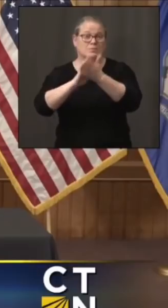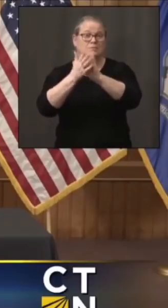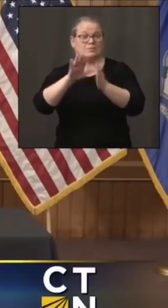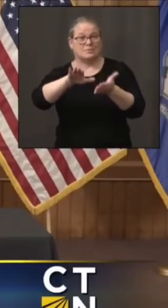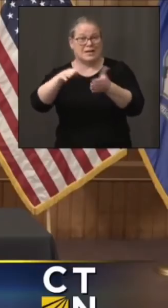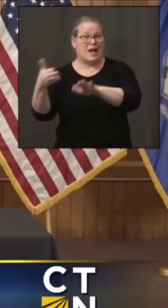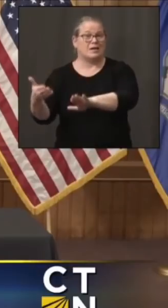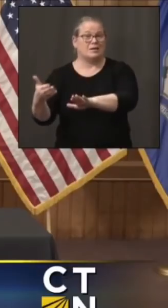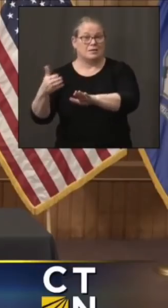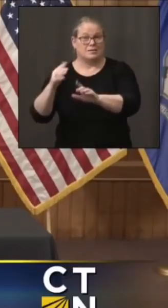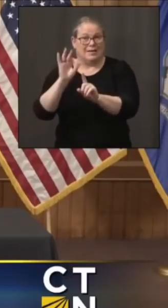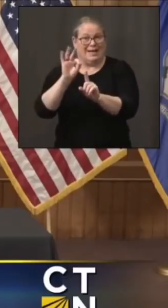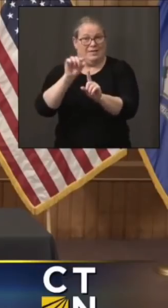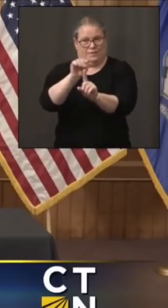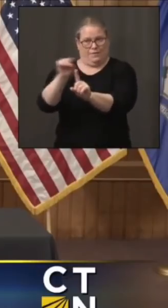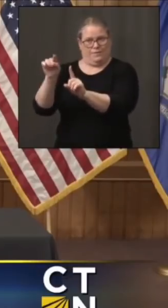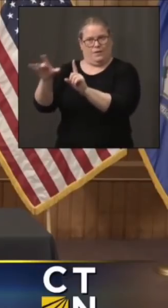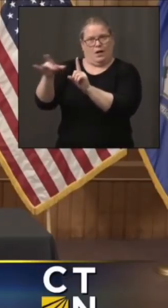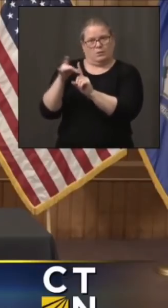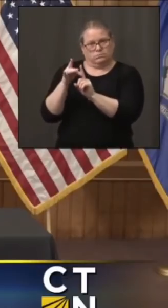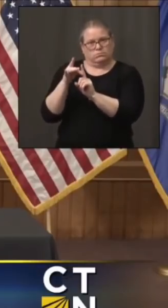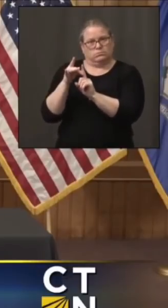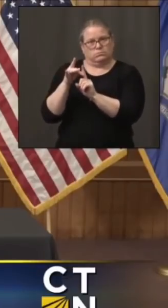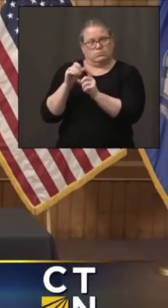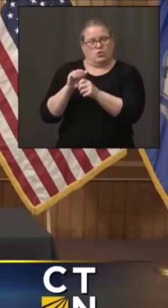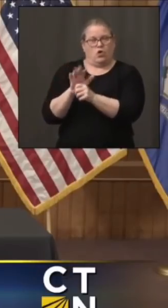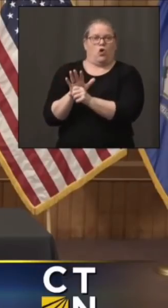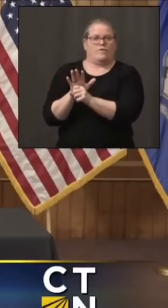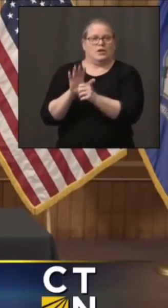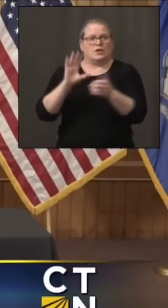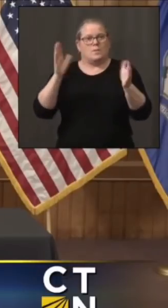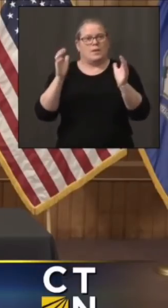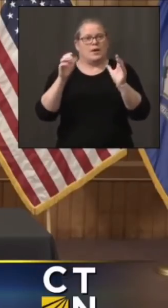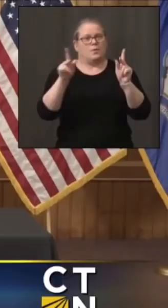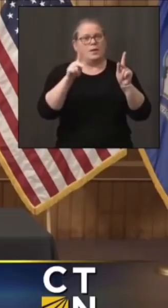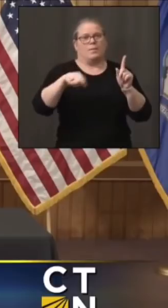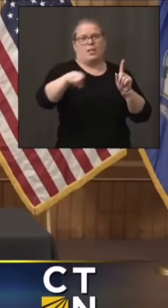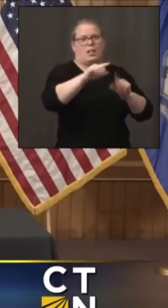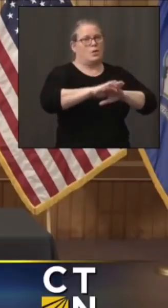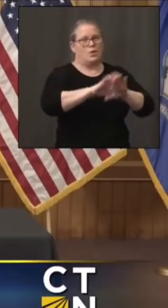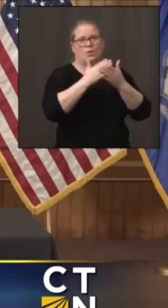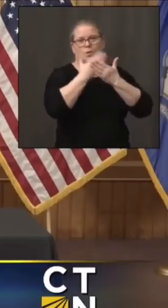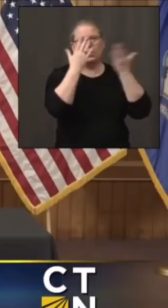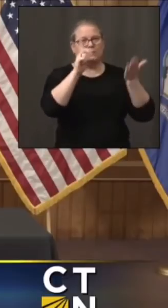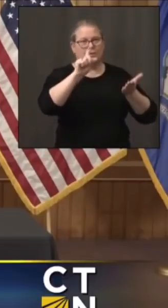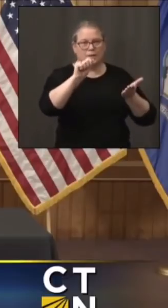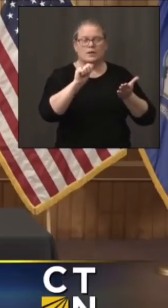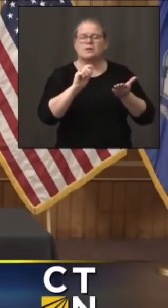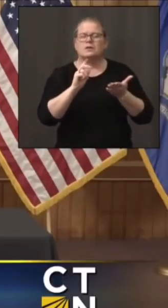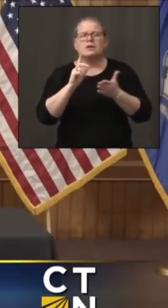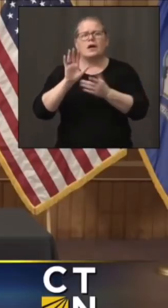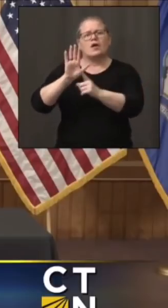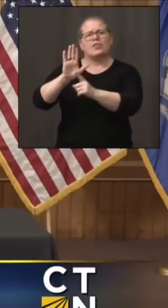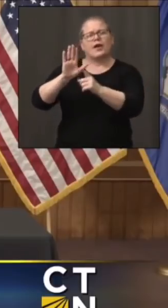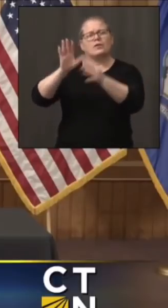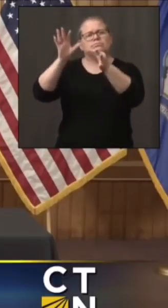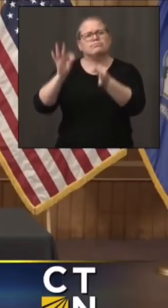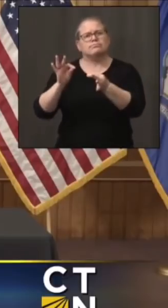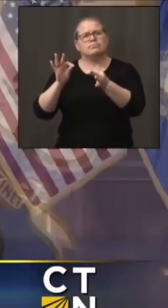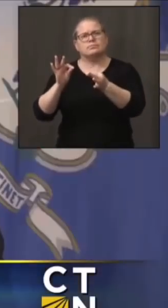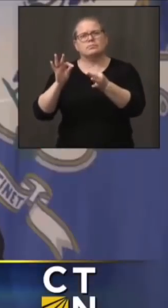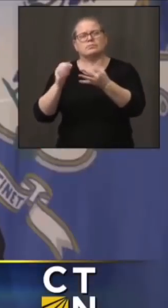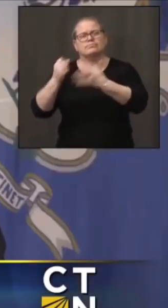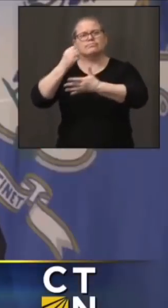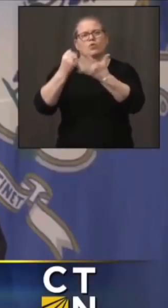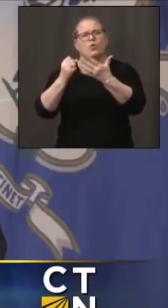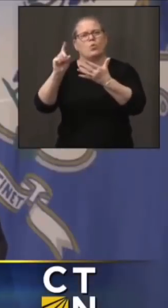disabilities. Have you given much thought to where they should fall in this whole scheme of things? Yeah, Hugh. What I